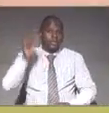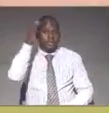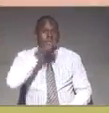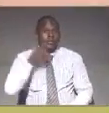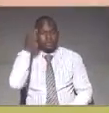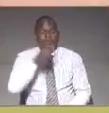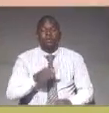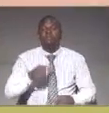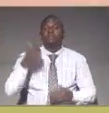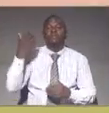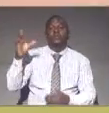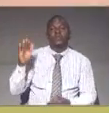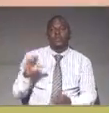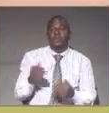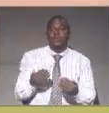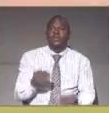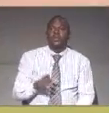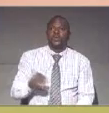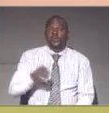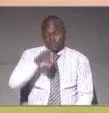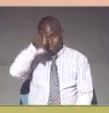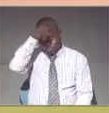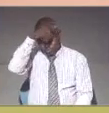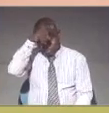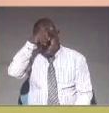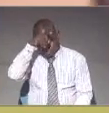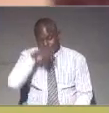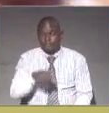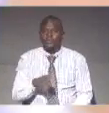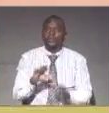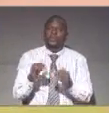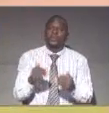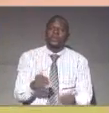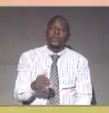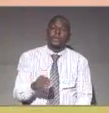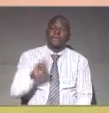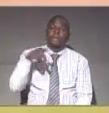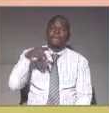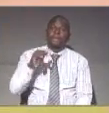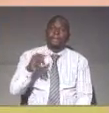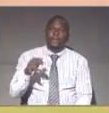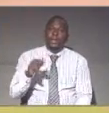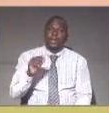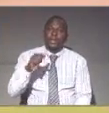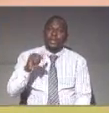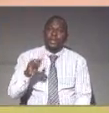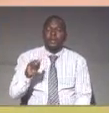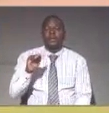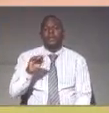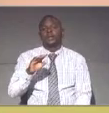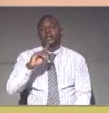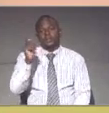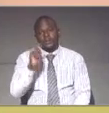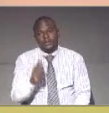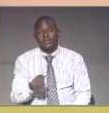me abroad. They have taken me to Turkey, to cities called Konya, Ankara, Istanbul,